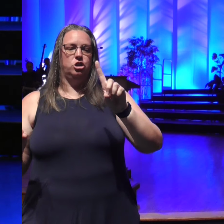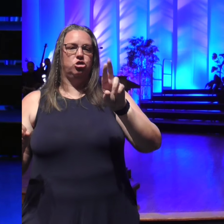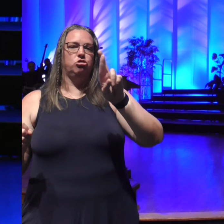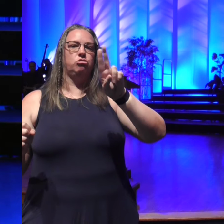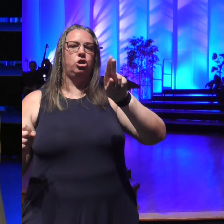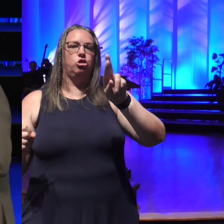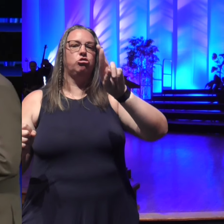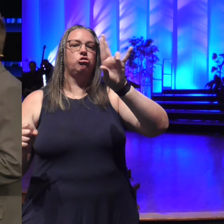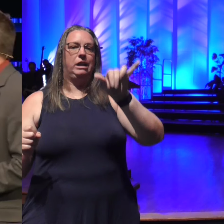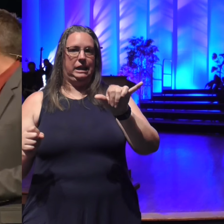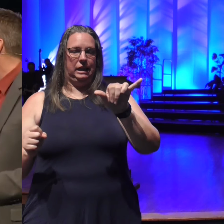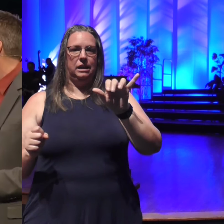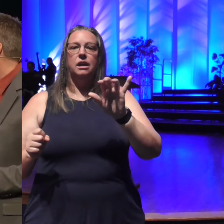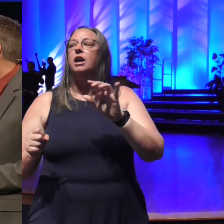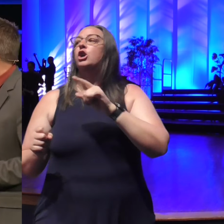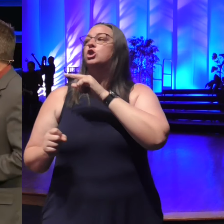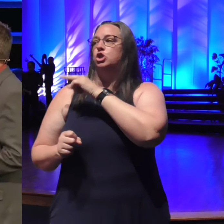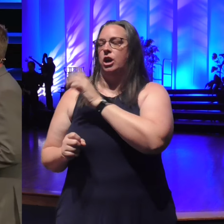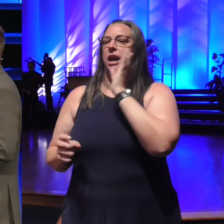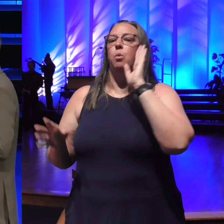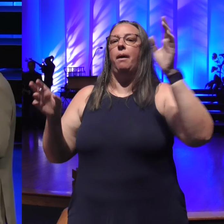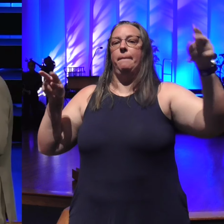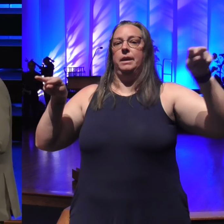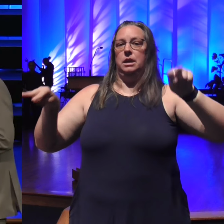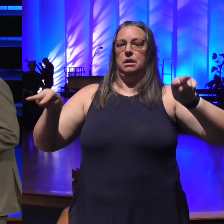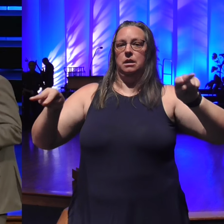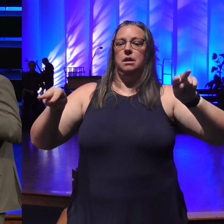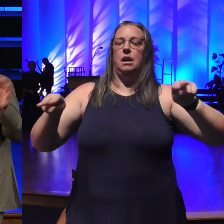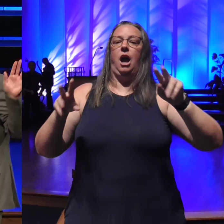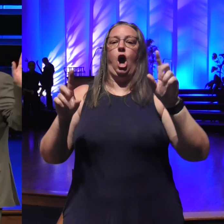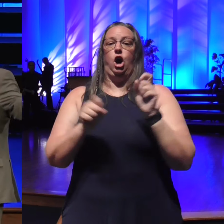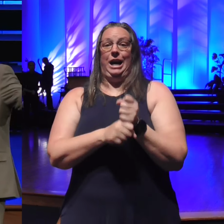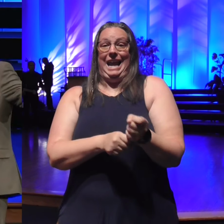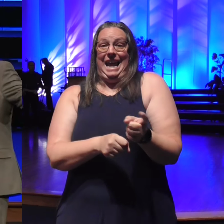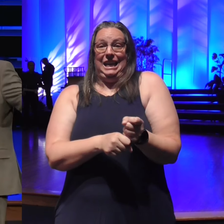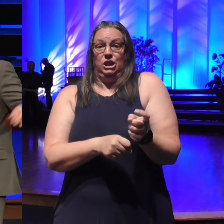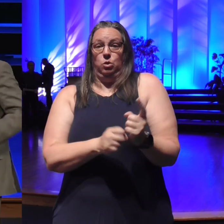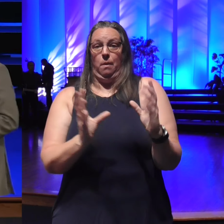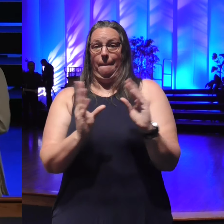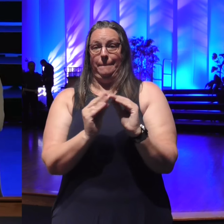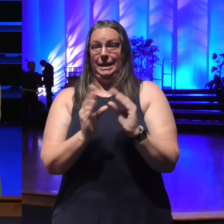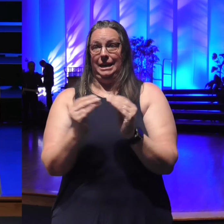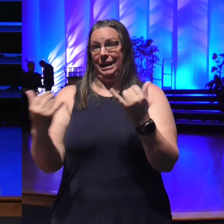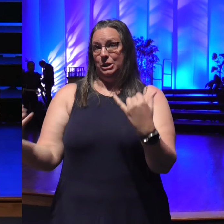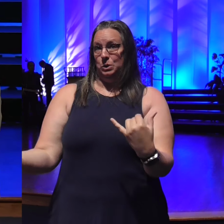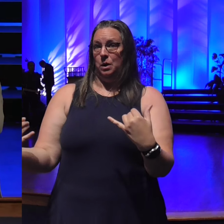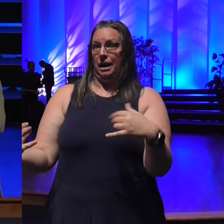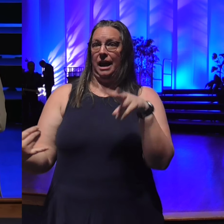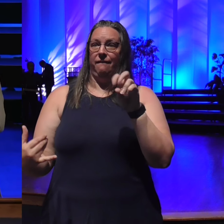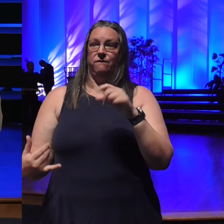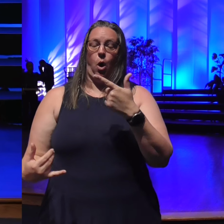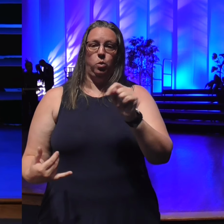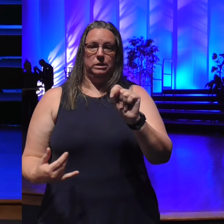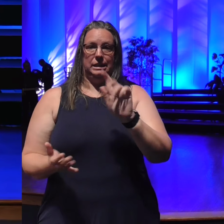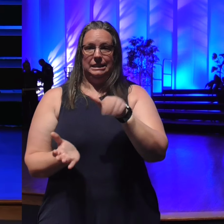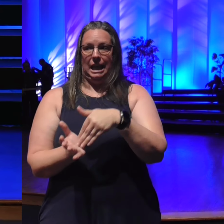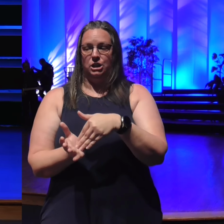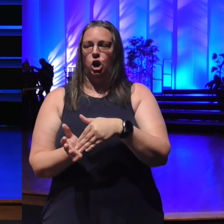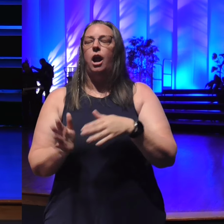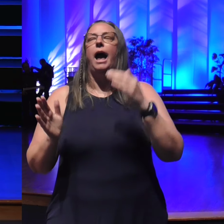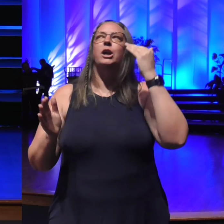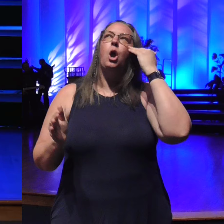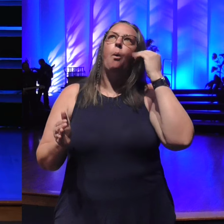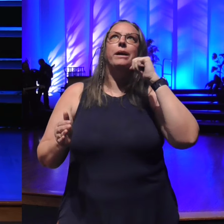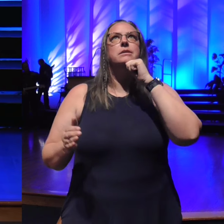today because she's residing over our annual meeting that's going to happen at 11:30 in the Vote Center. Okay, it's not the